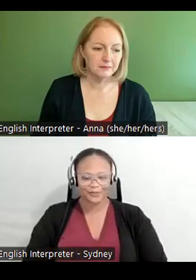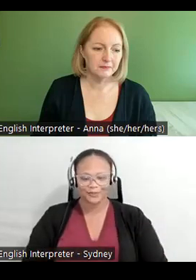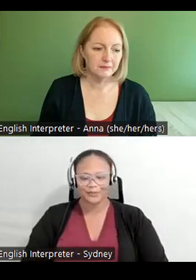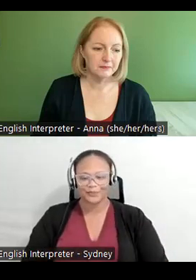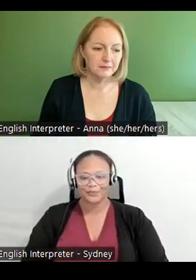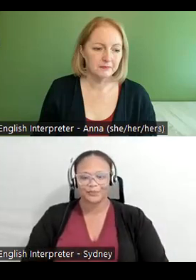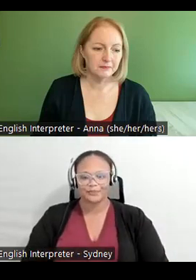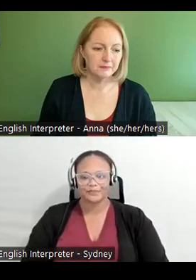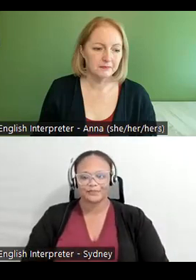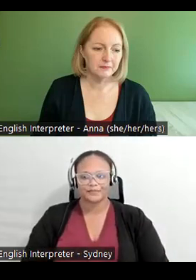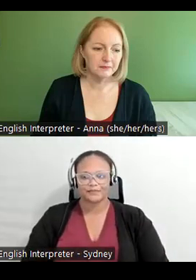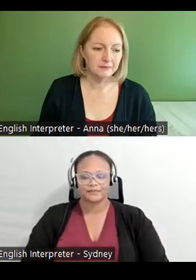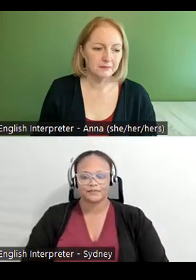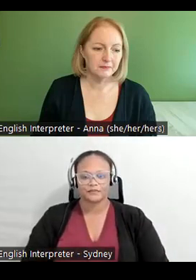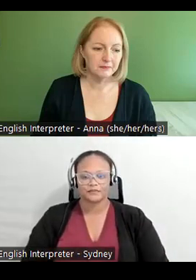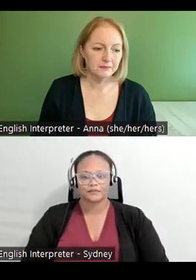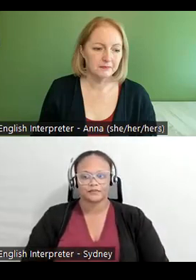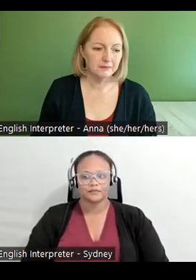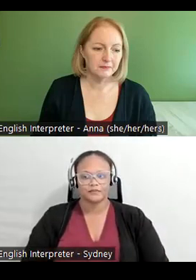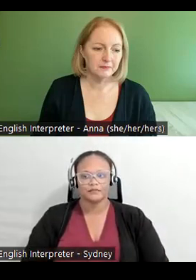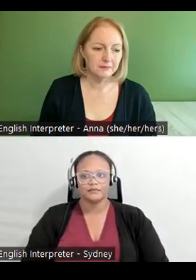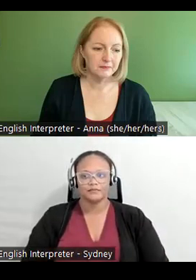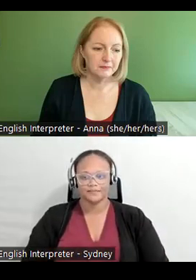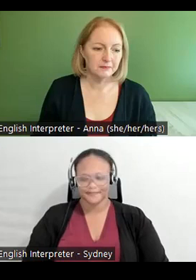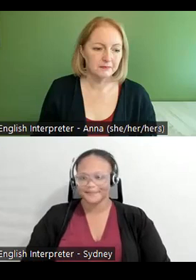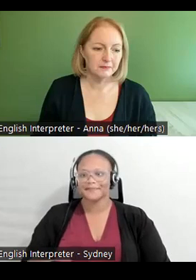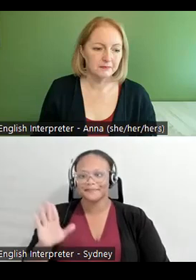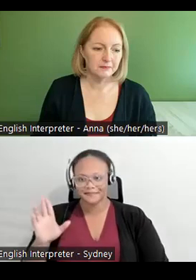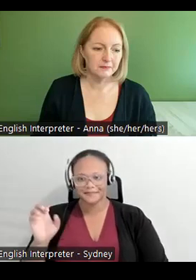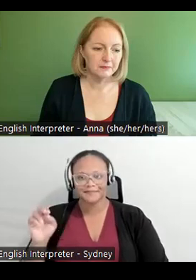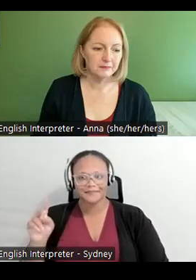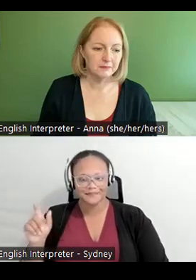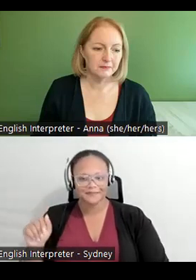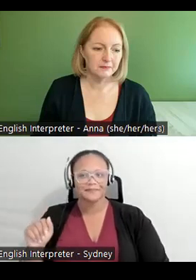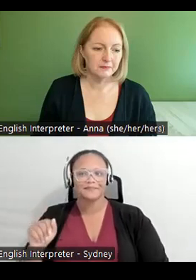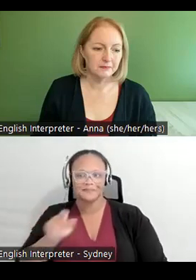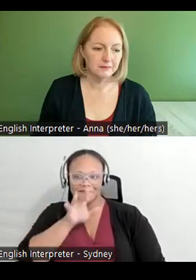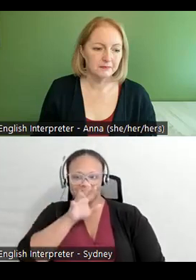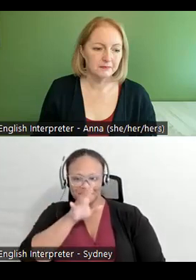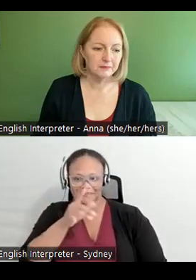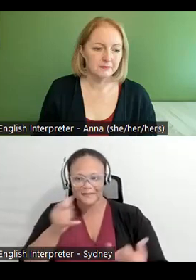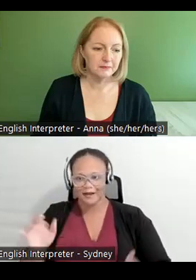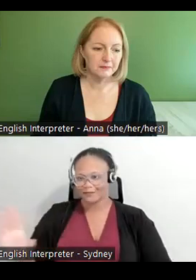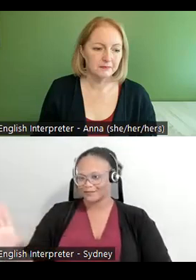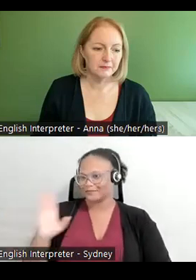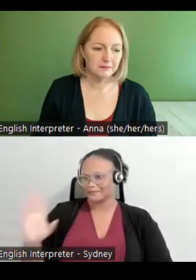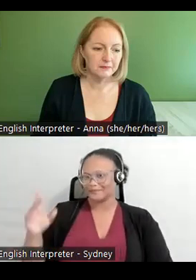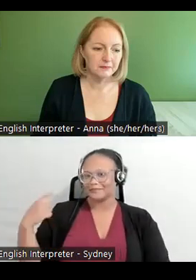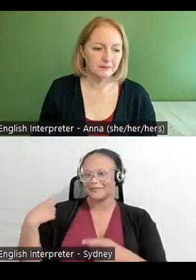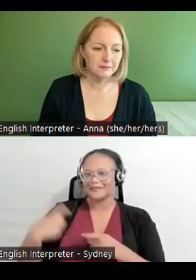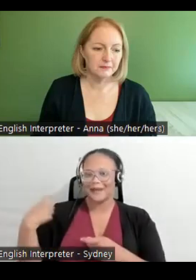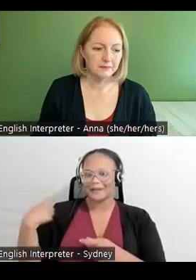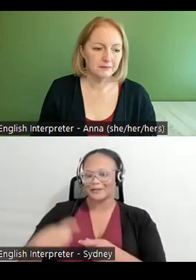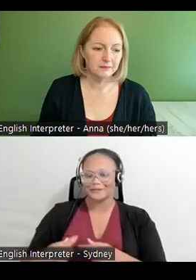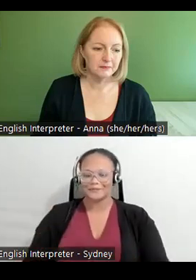Sí, ya me apareció. Hola, soy yo, Brenda Burgos. Hola, Brenda. Gracias por atender mi pregunta. Sí, yo quería